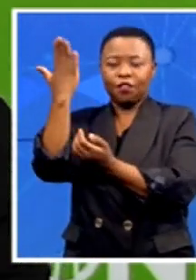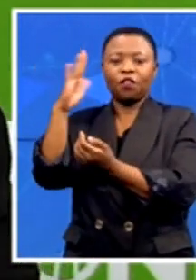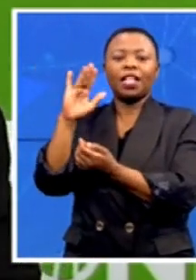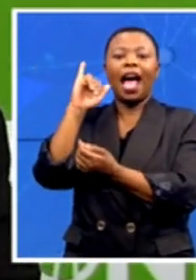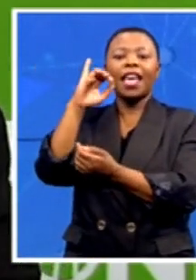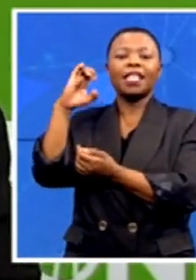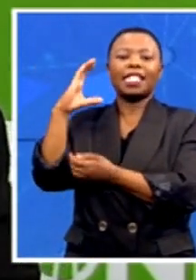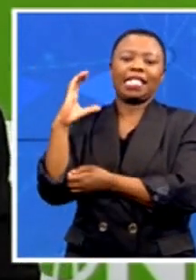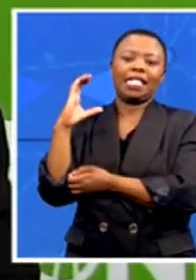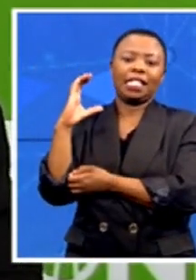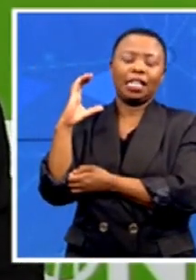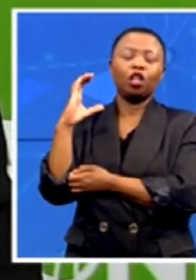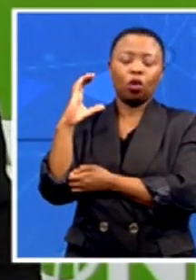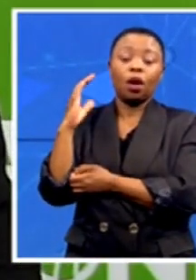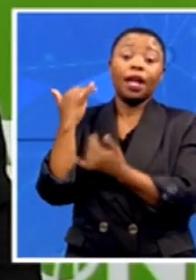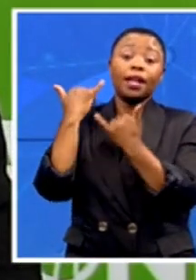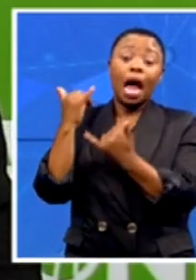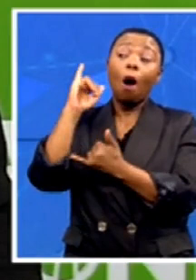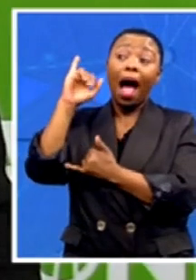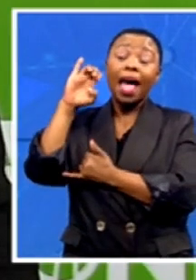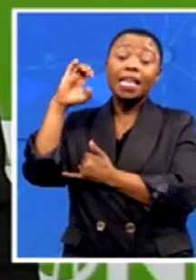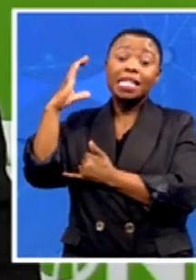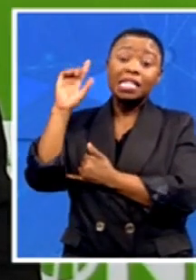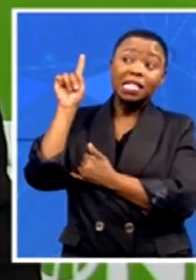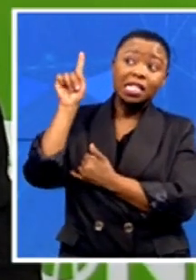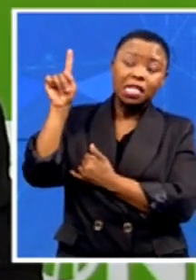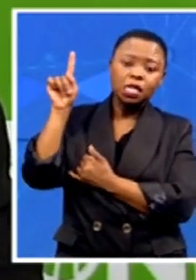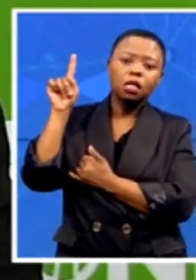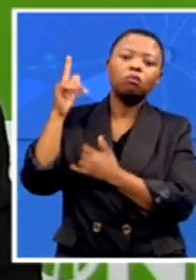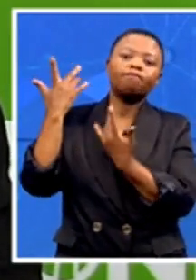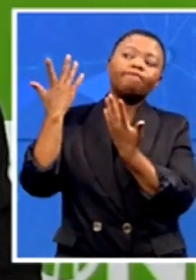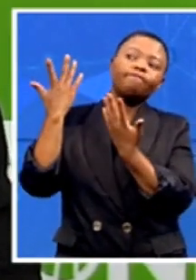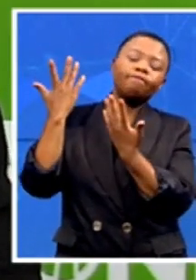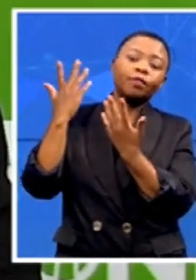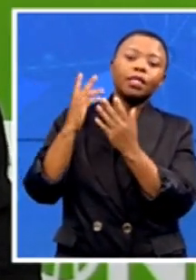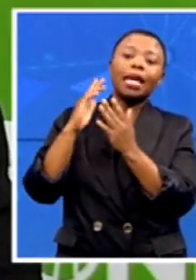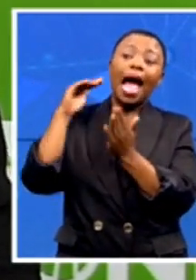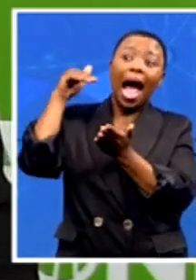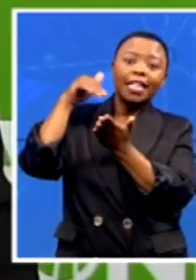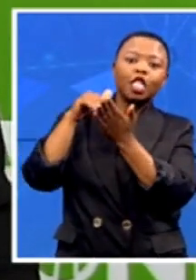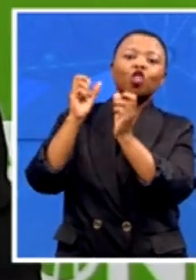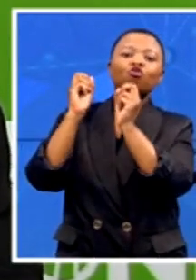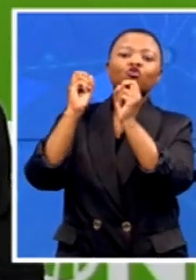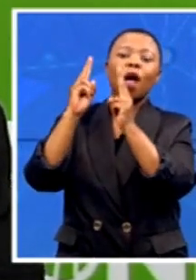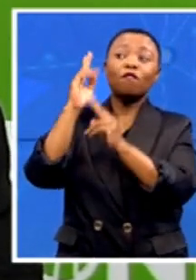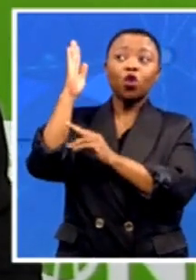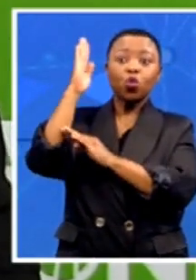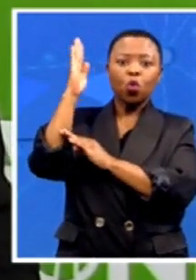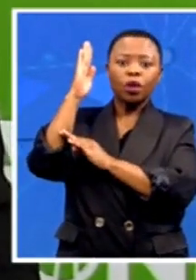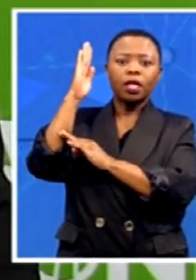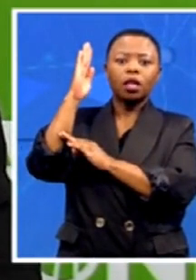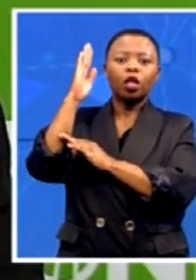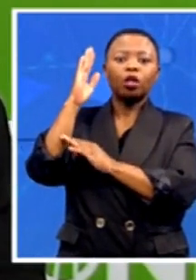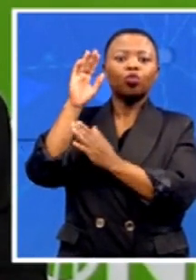IEC has until 12 noon today to file a notice to oppose or a notice to